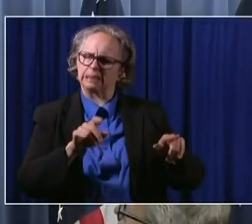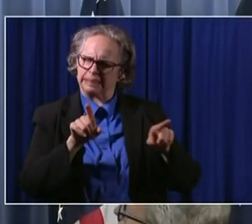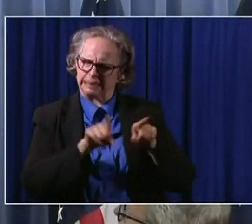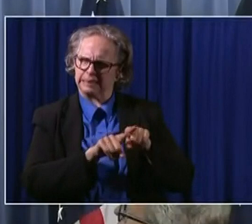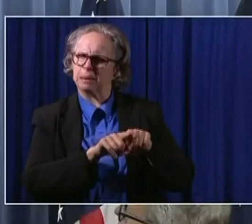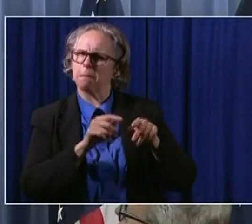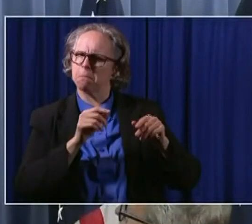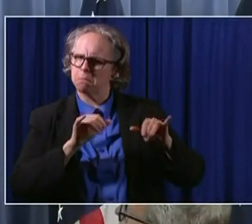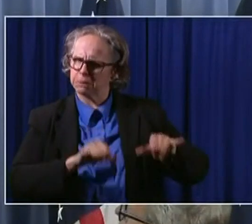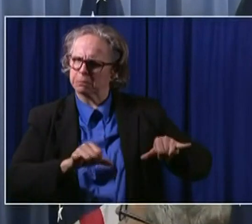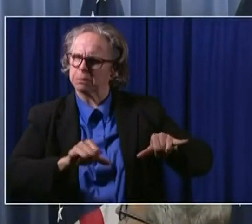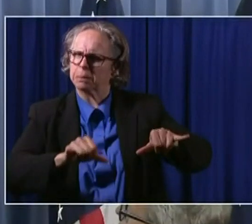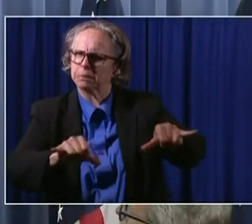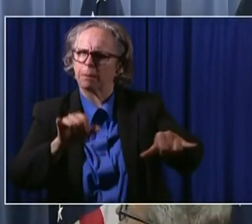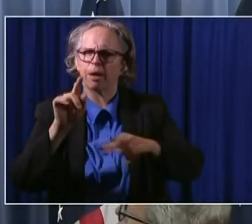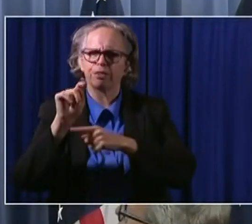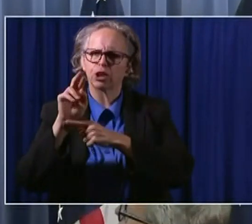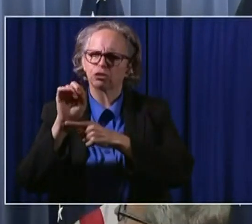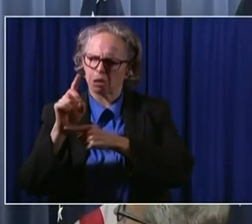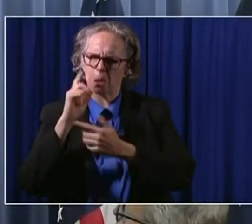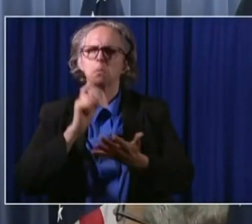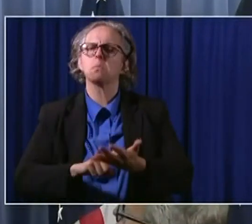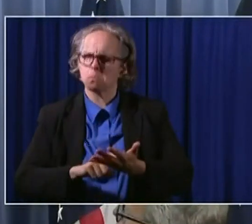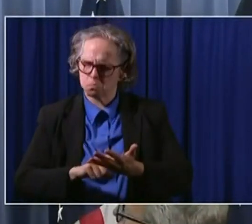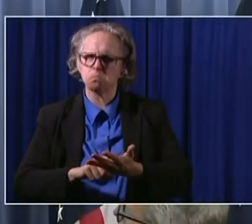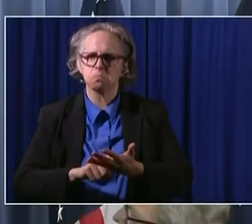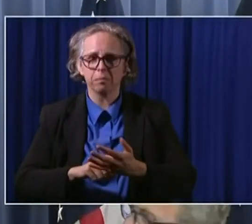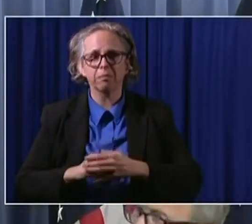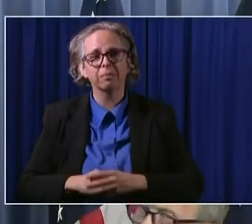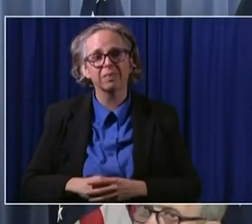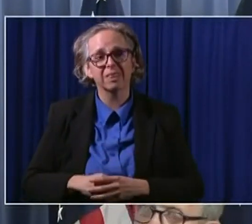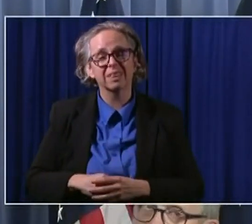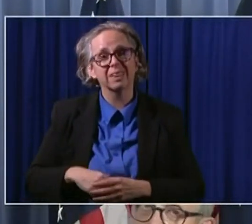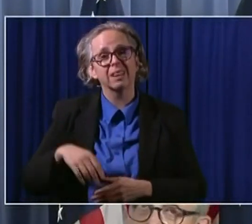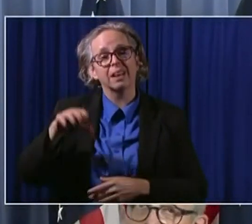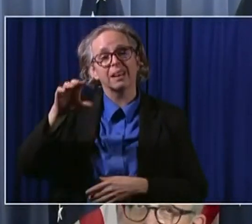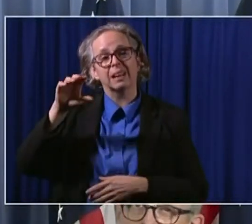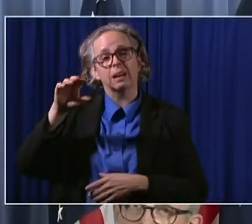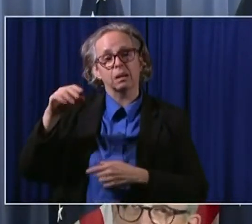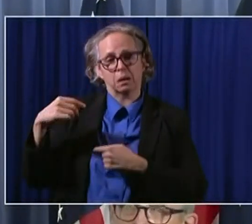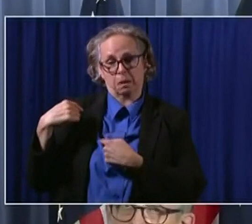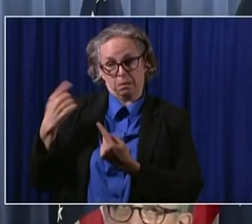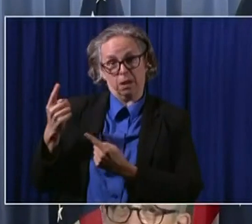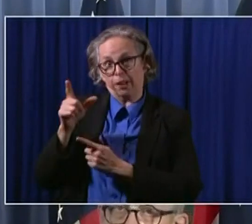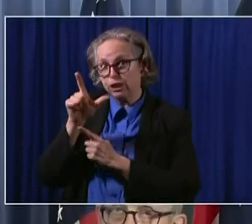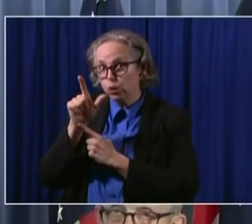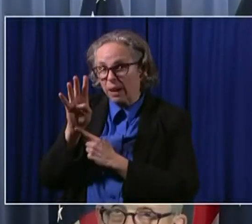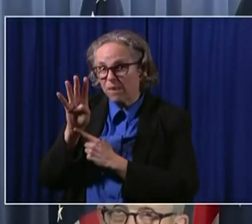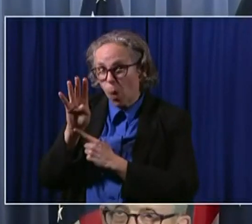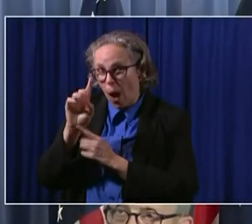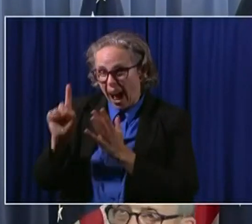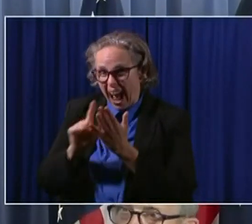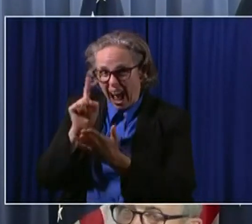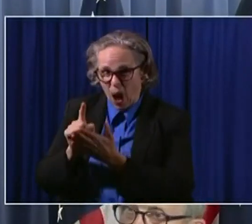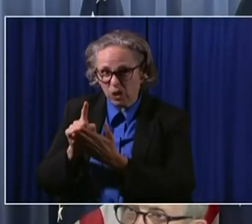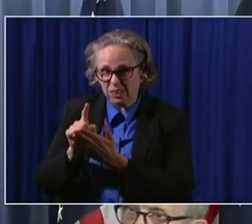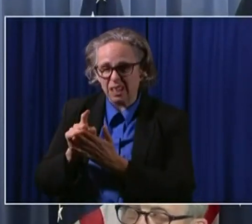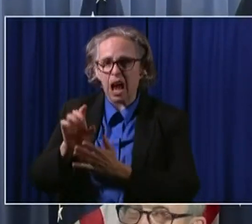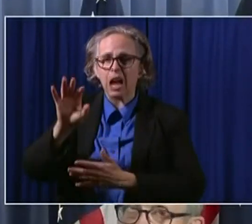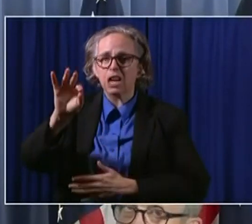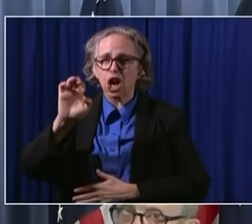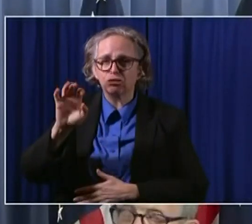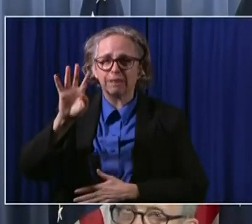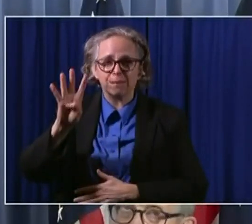So the cases last 24 hours, 948. That's down a little bit from where we've seen it,